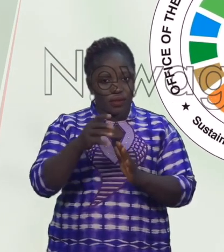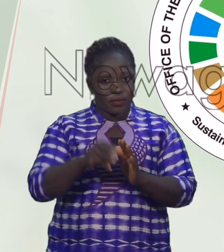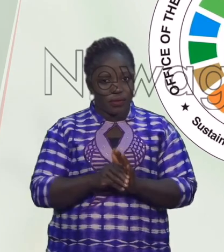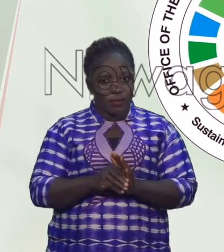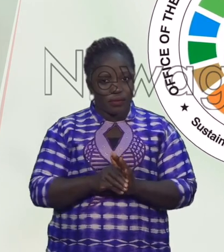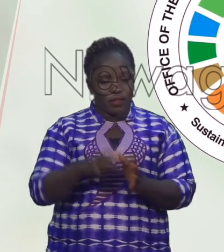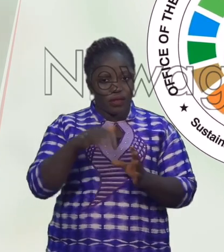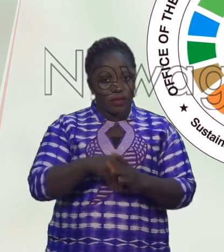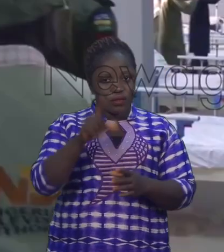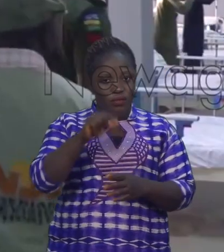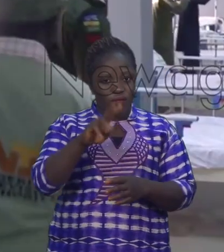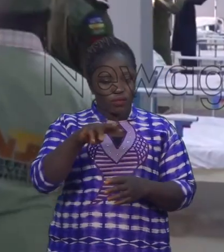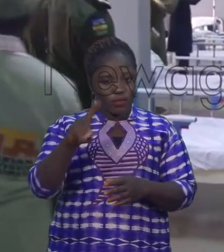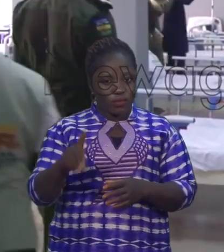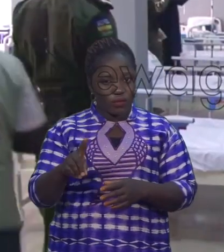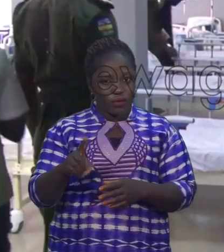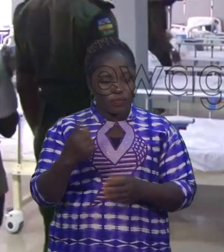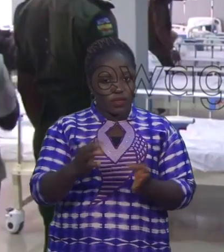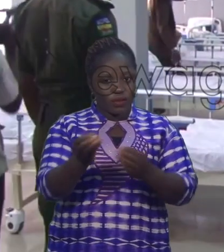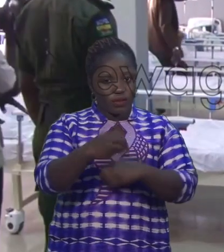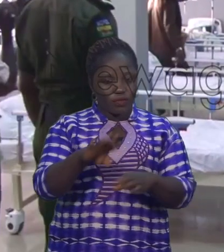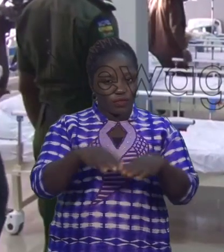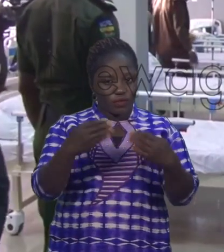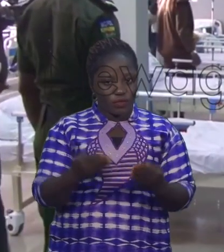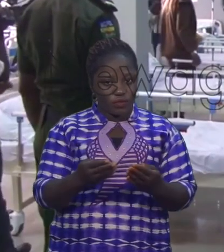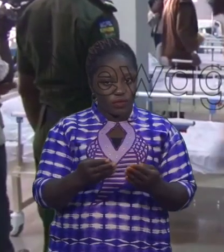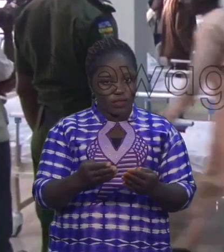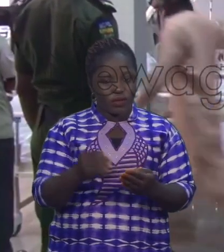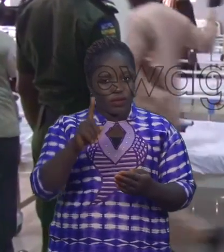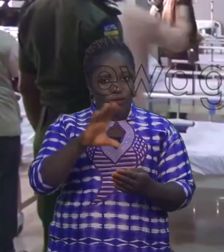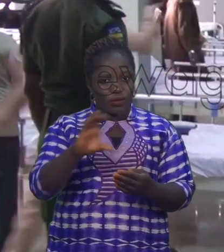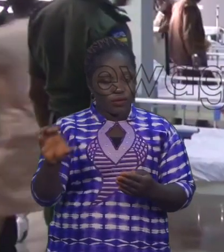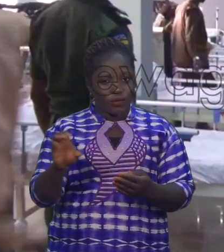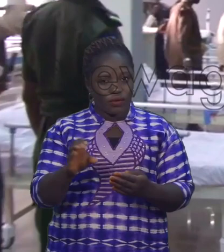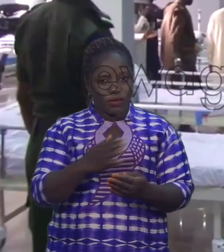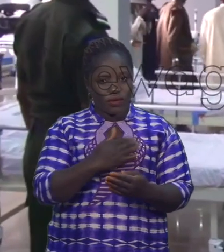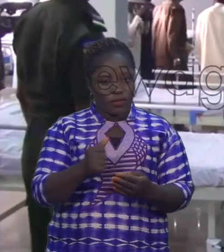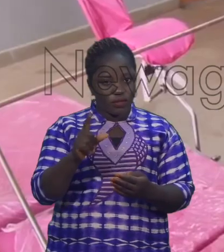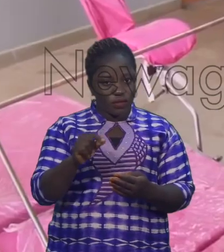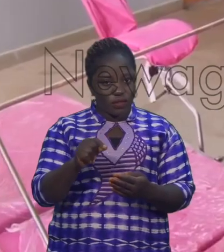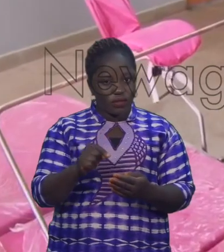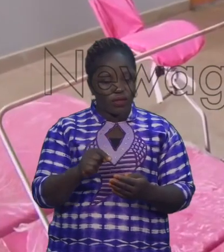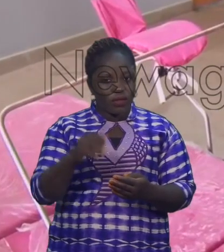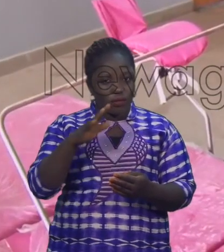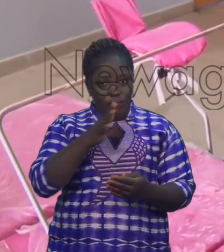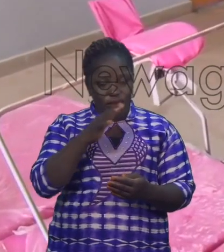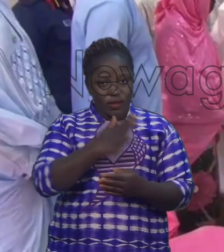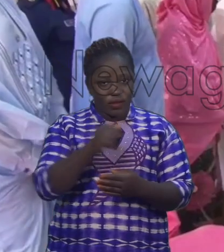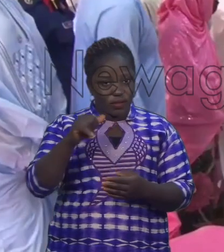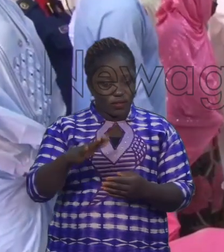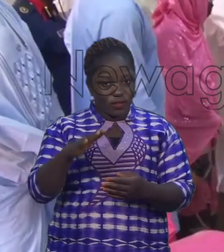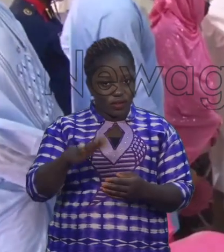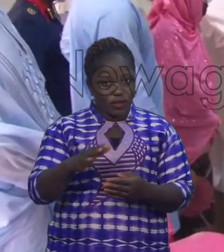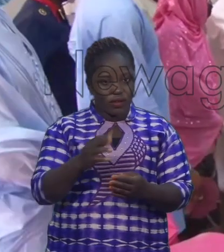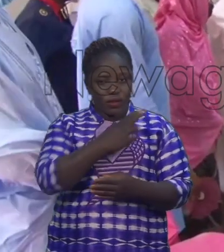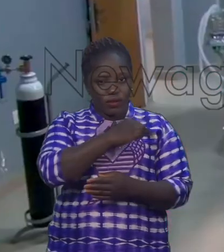and Social Development. In 2021, the office constructed a 120-bed capacity mother and child hospital located